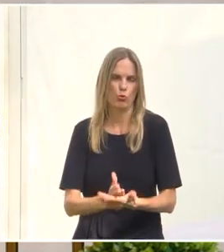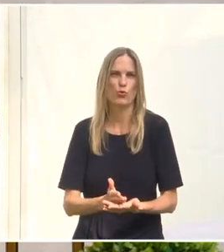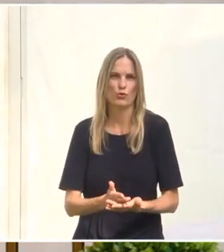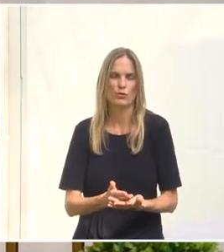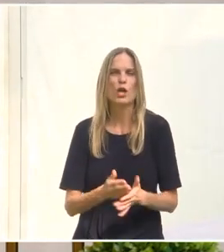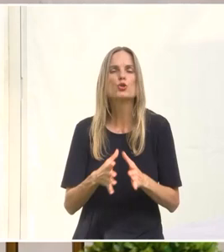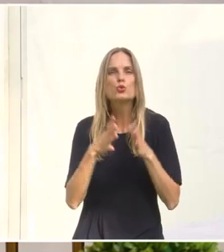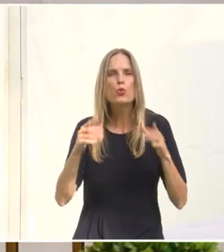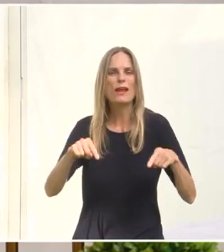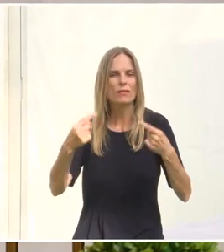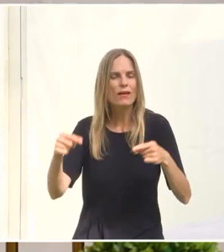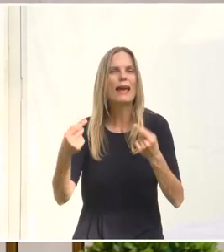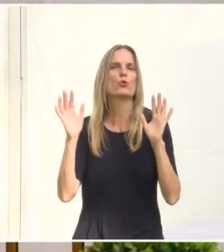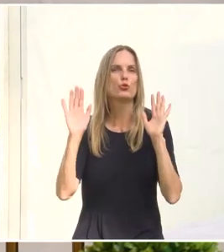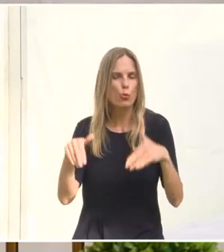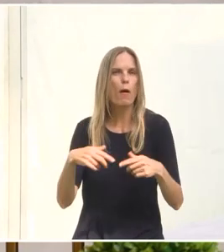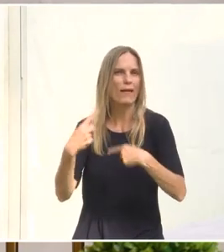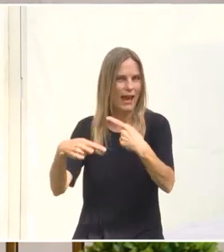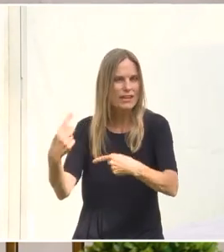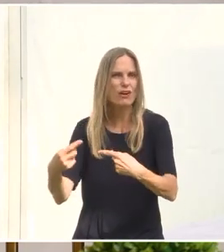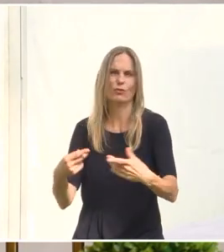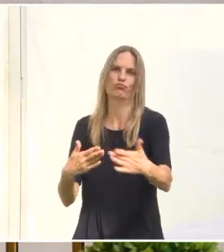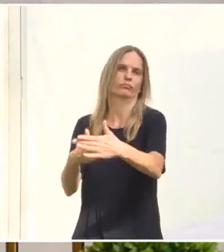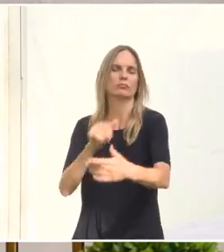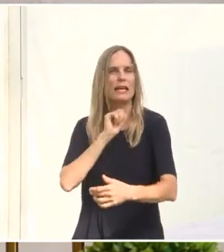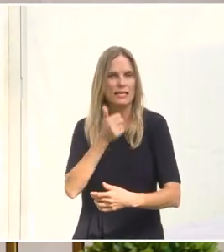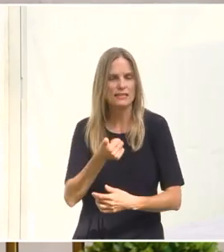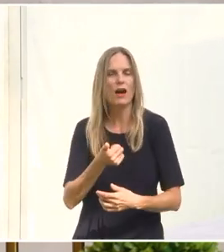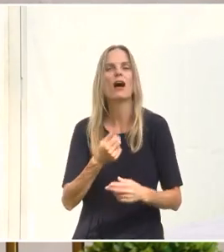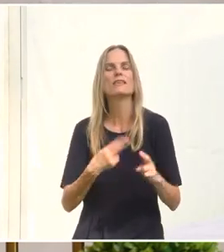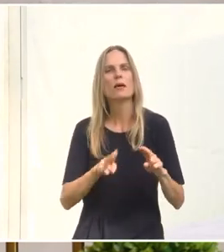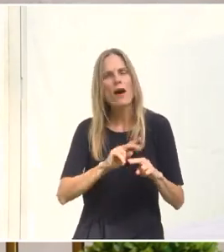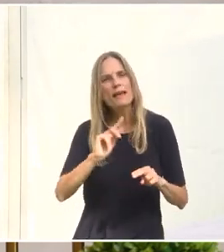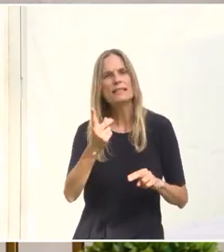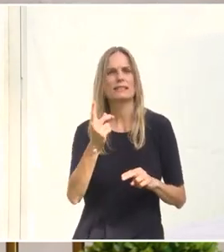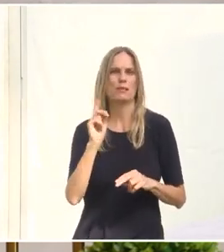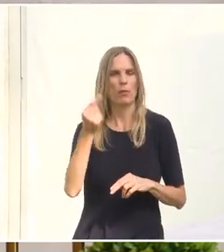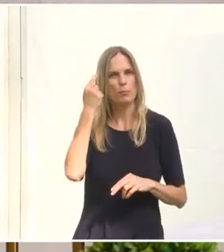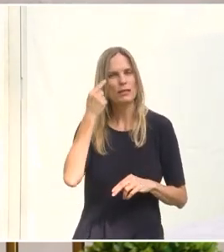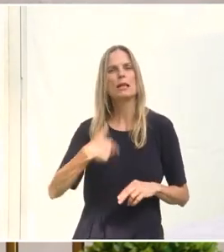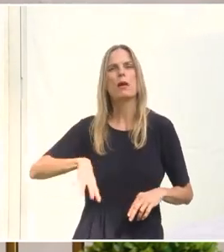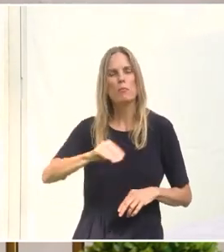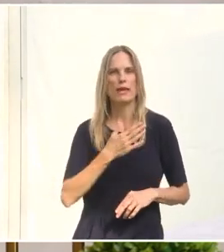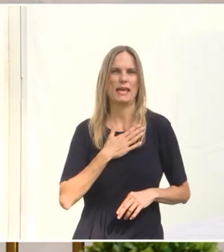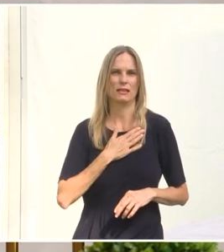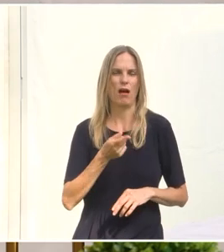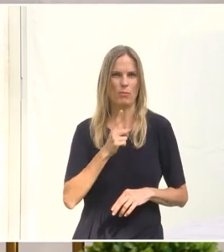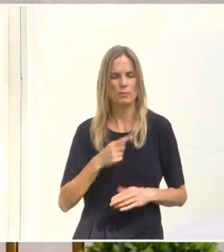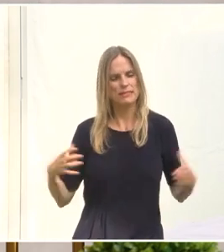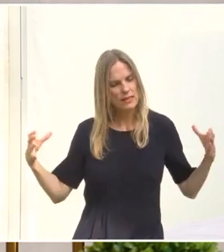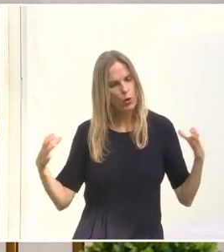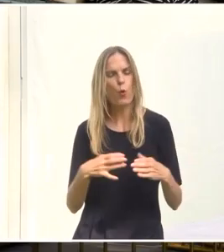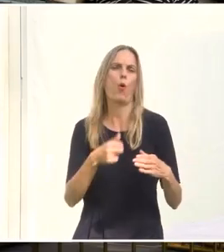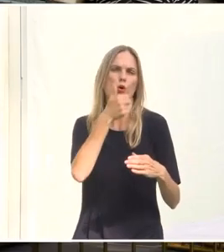developments already and we can't stop them anymore. So I think the first is what we want and to answer together with the Estonia to this